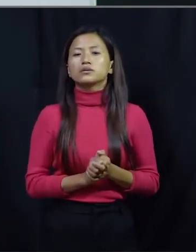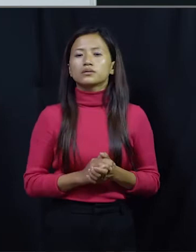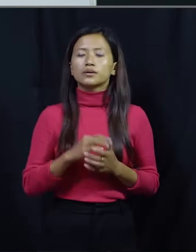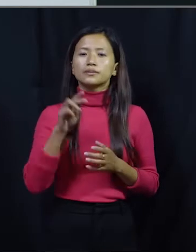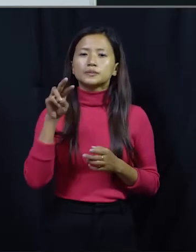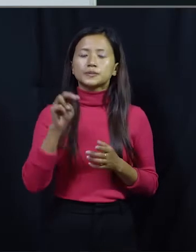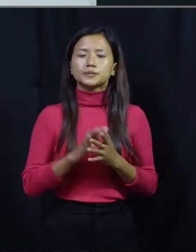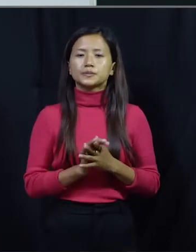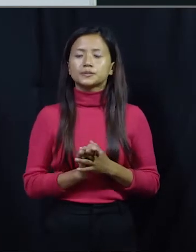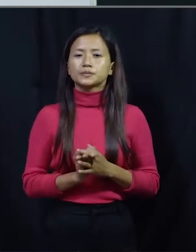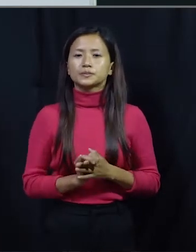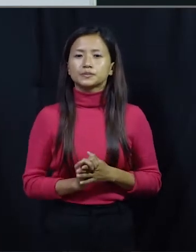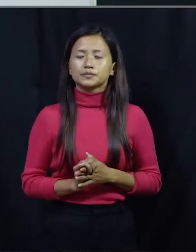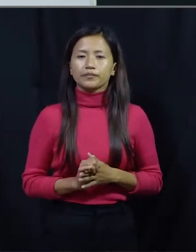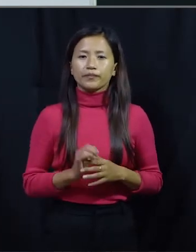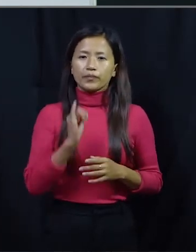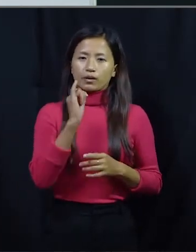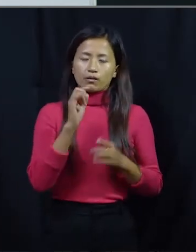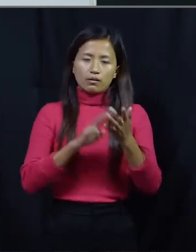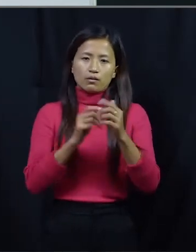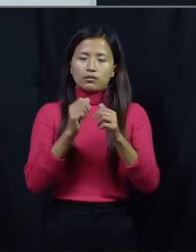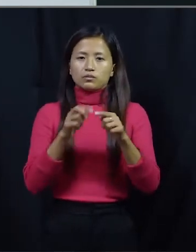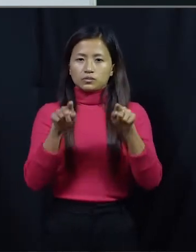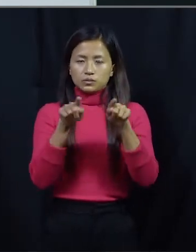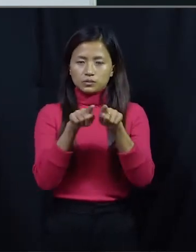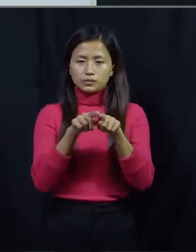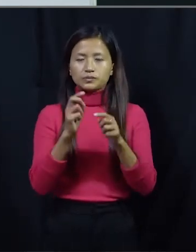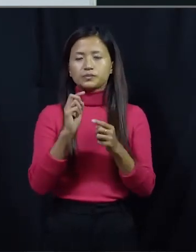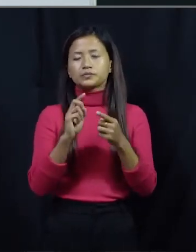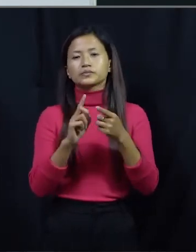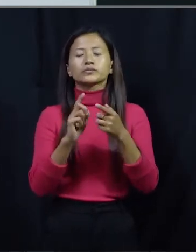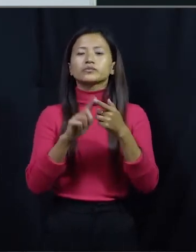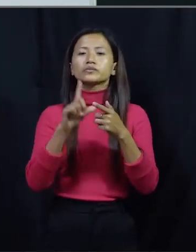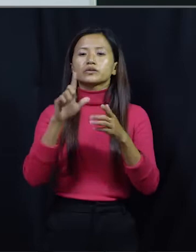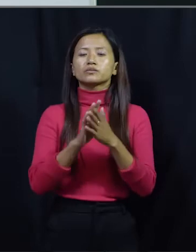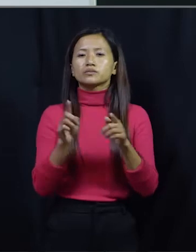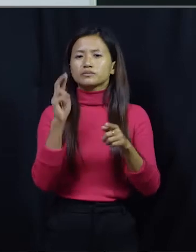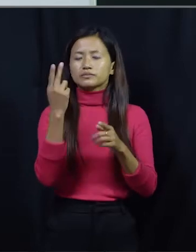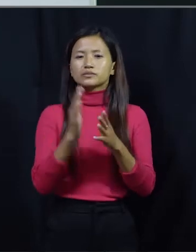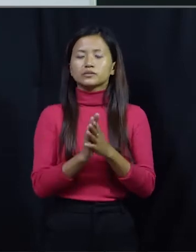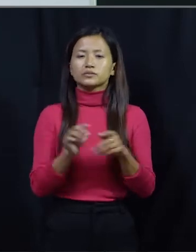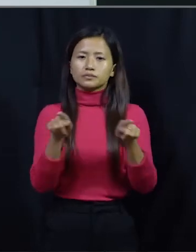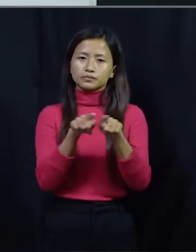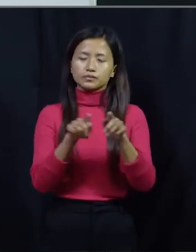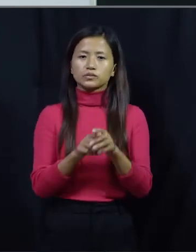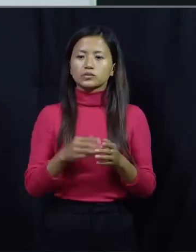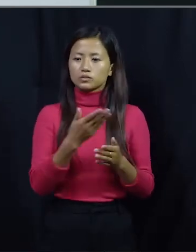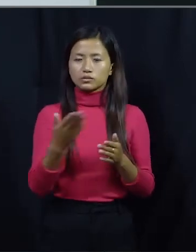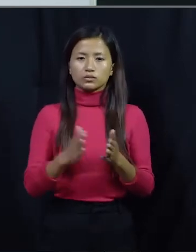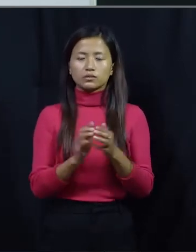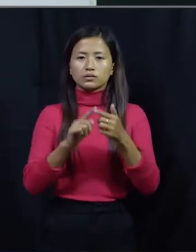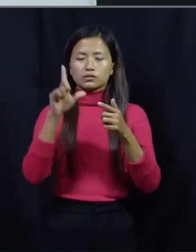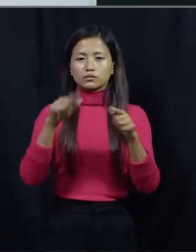like, if the images of two elements are same, then those elements are also same. That's what we are proving